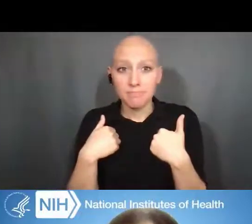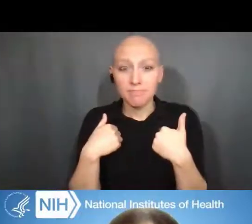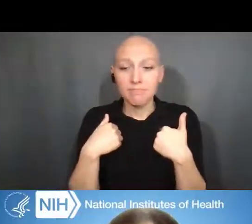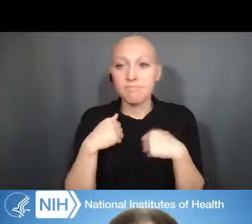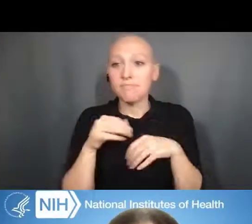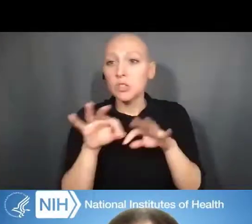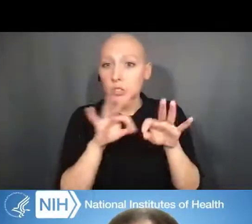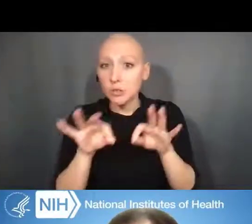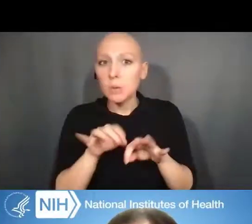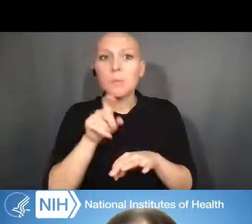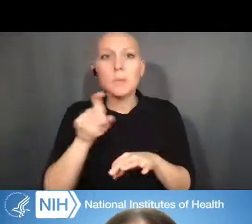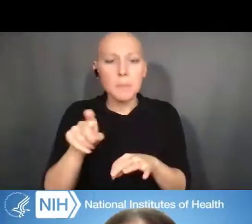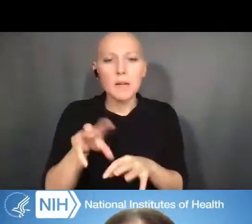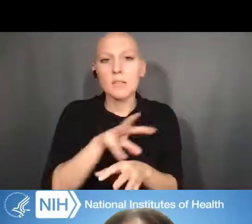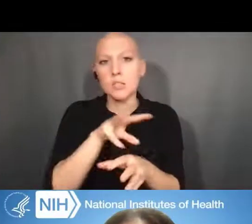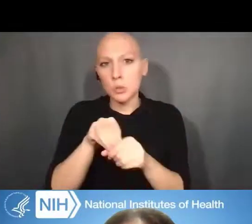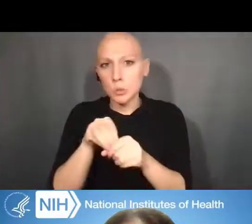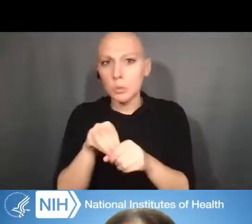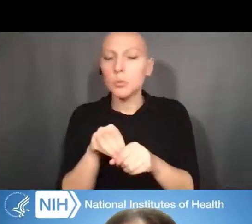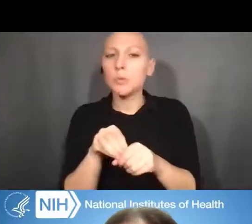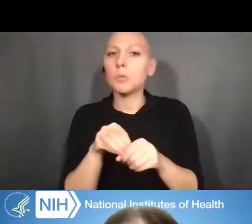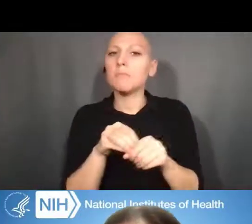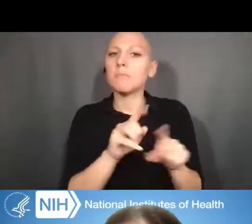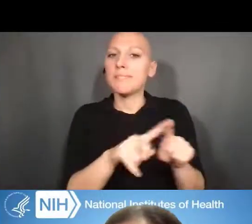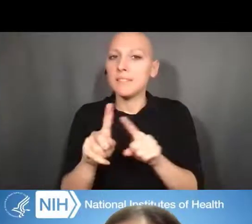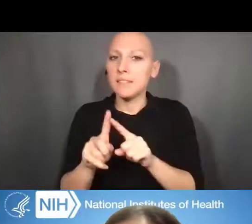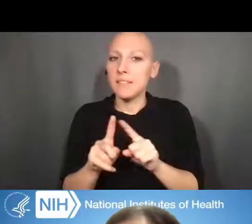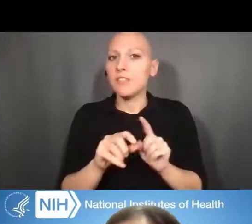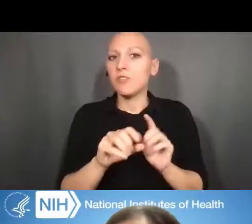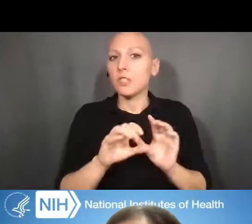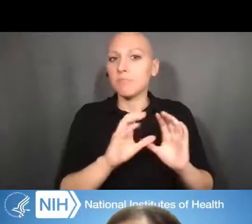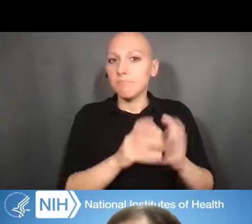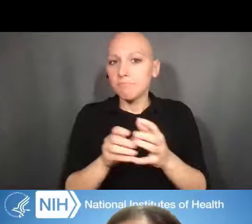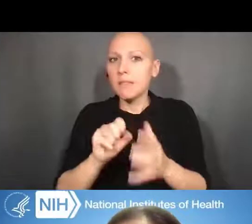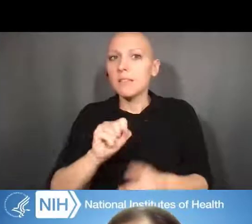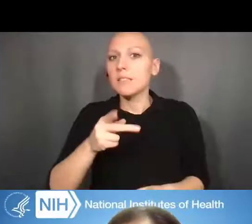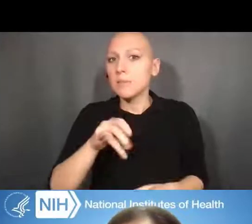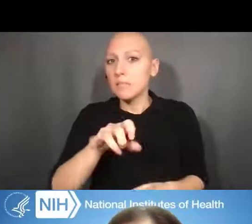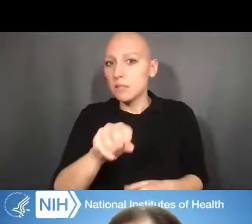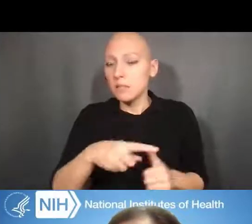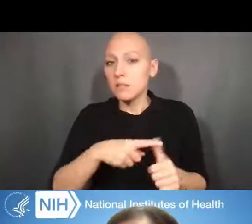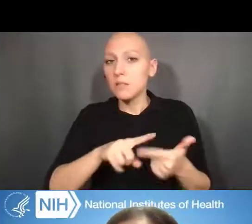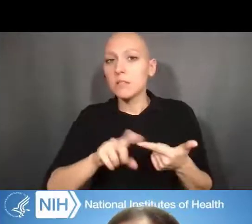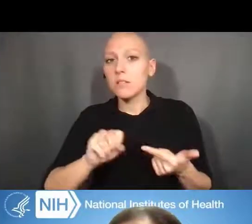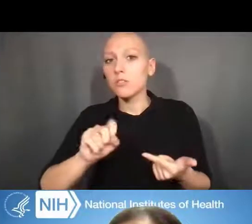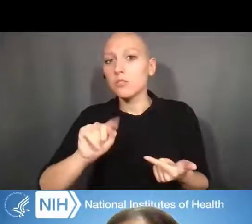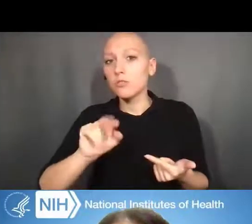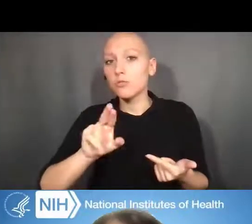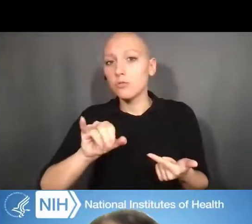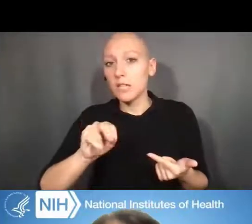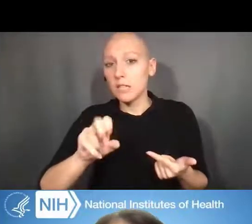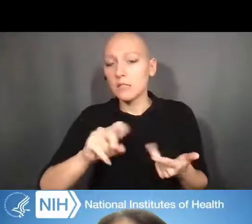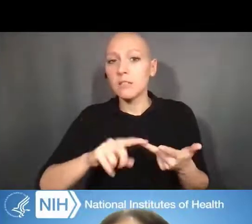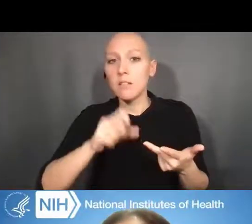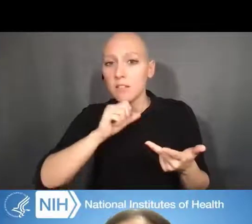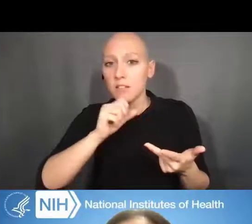also be able to identify the species, strains, ages, sex, and total number of animals